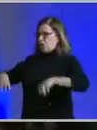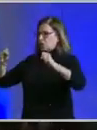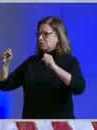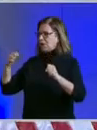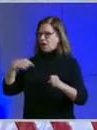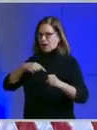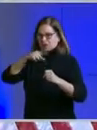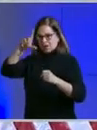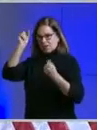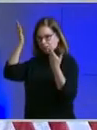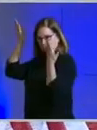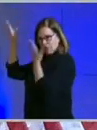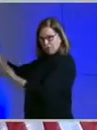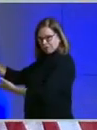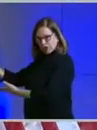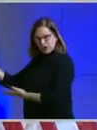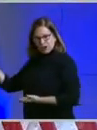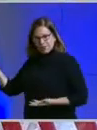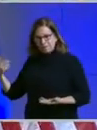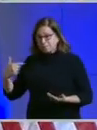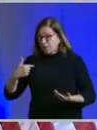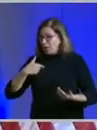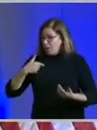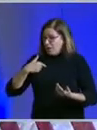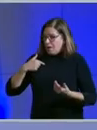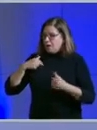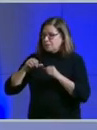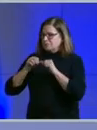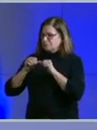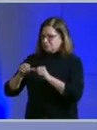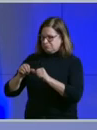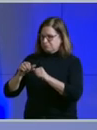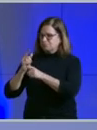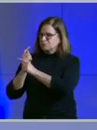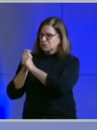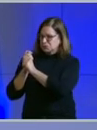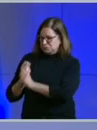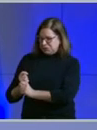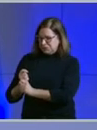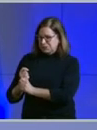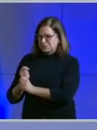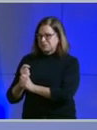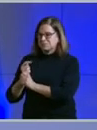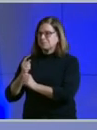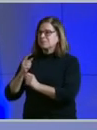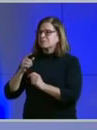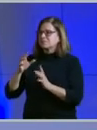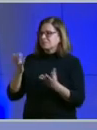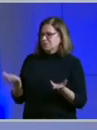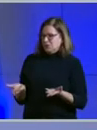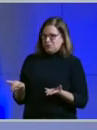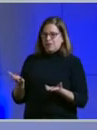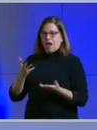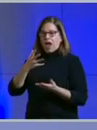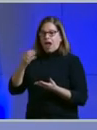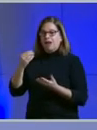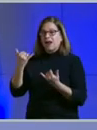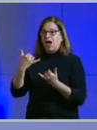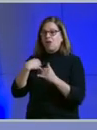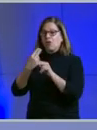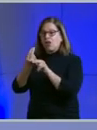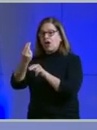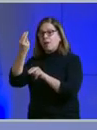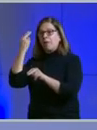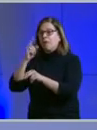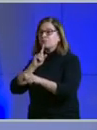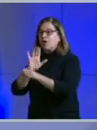And we are continuing a tradition of looking back. We promised in